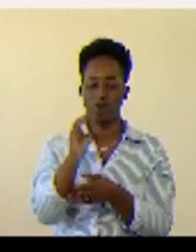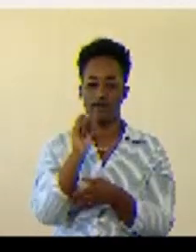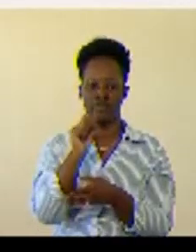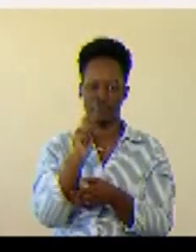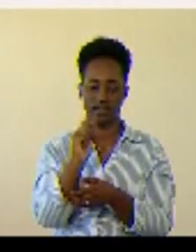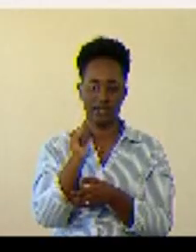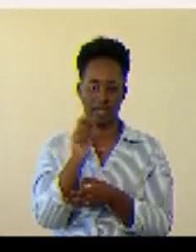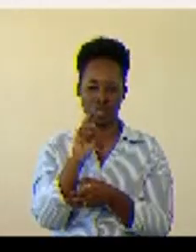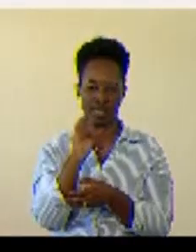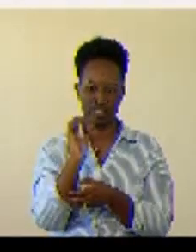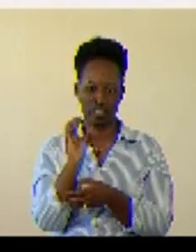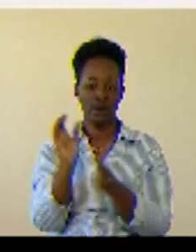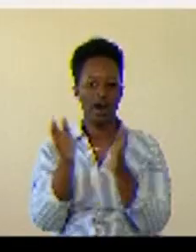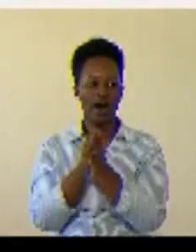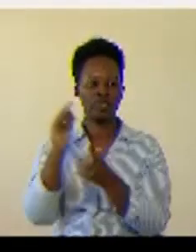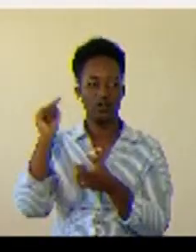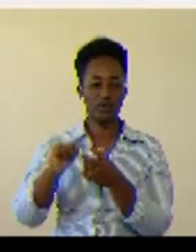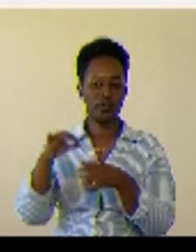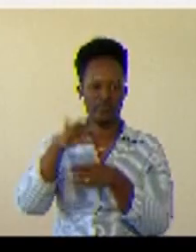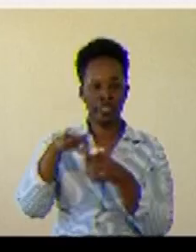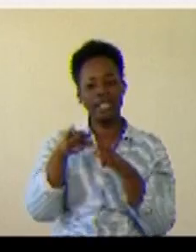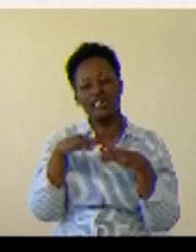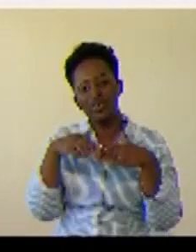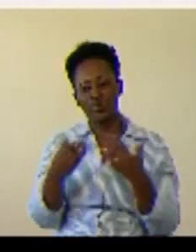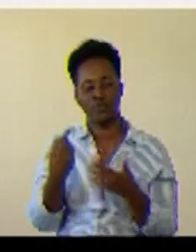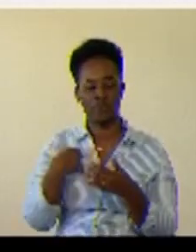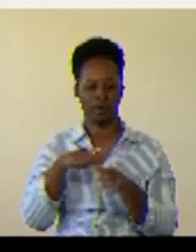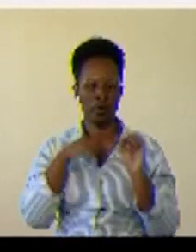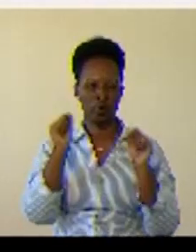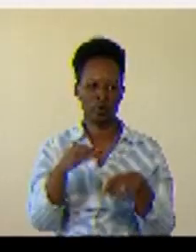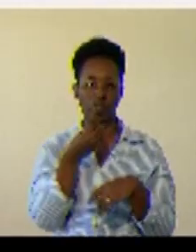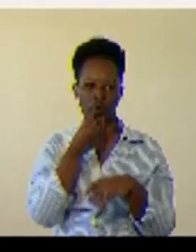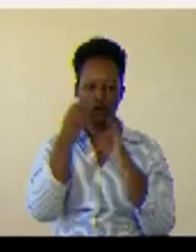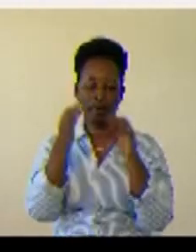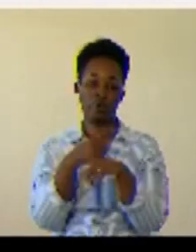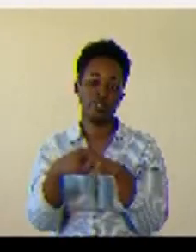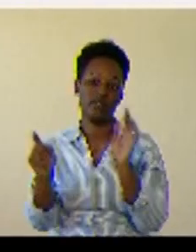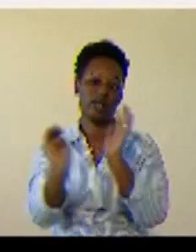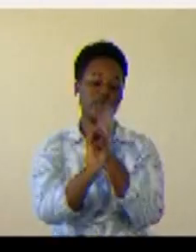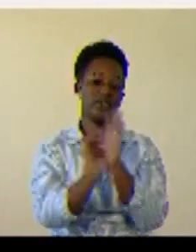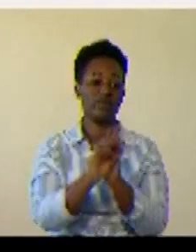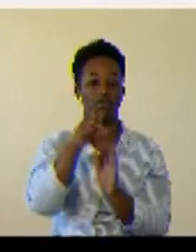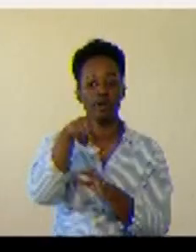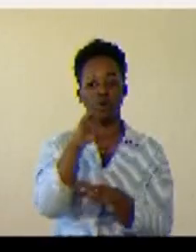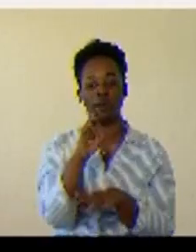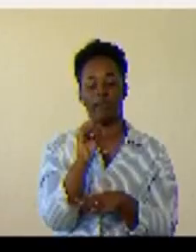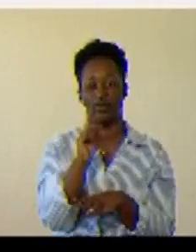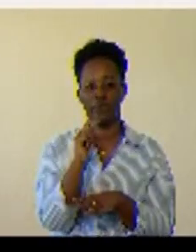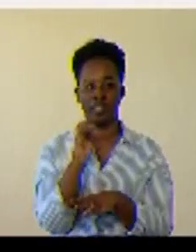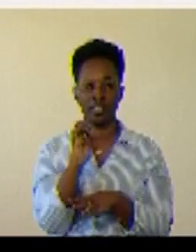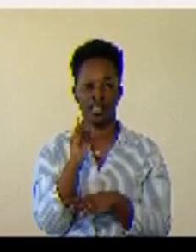starch? How can you, because we normally eat very different kinds of food that contains starch. And that's why we